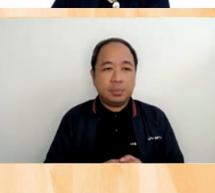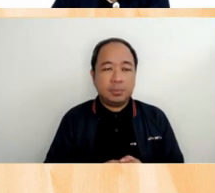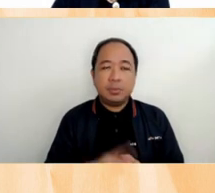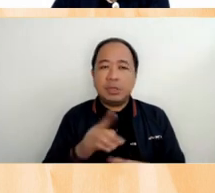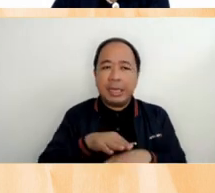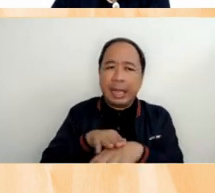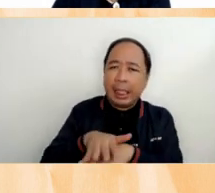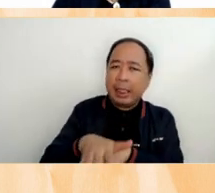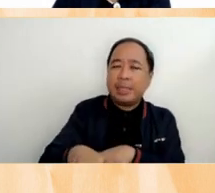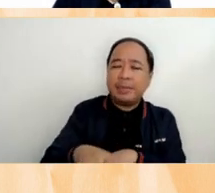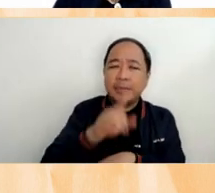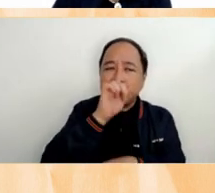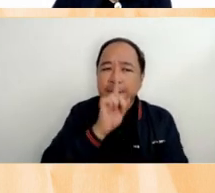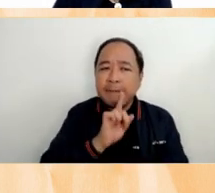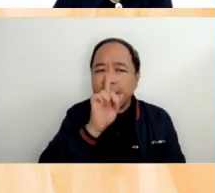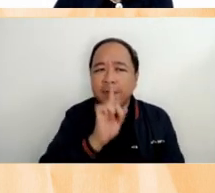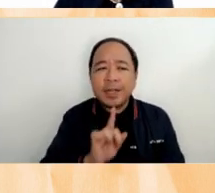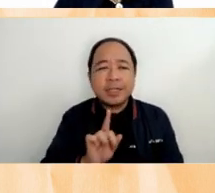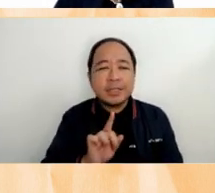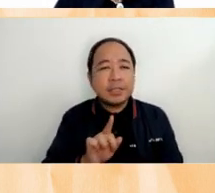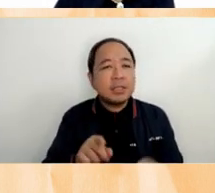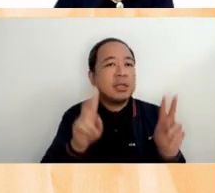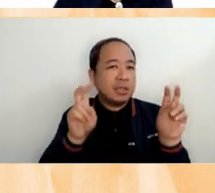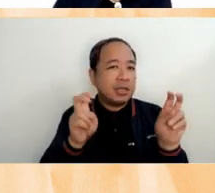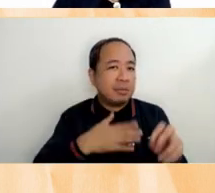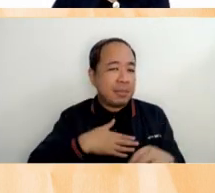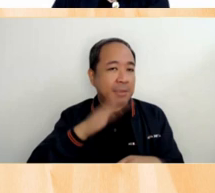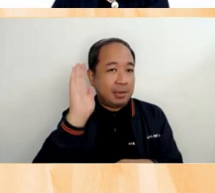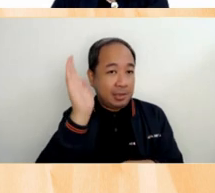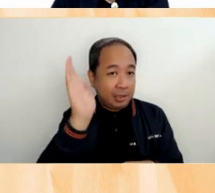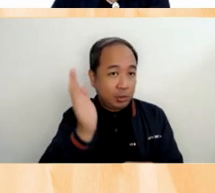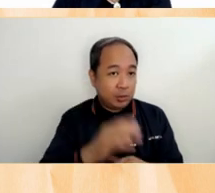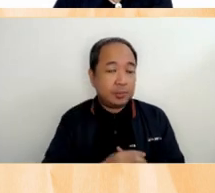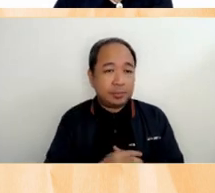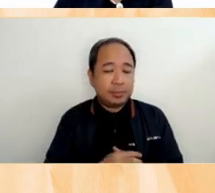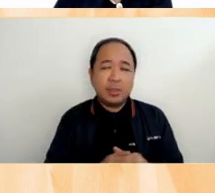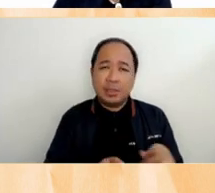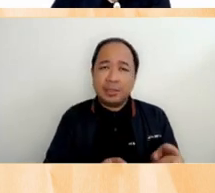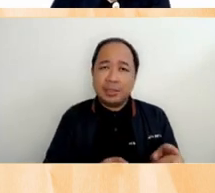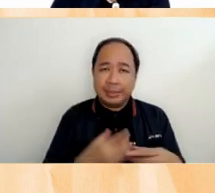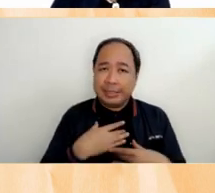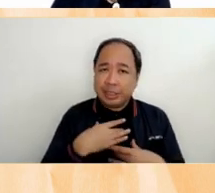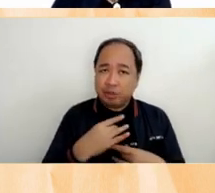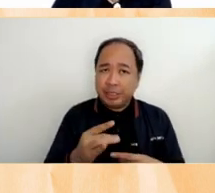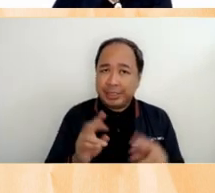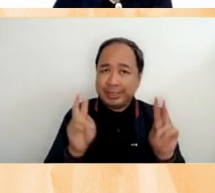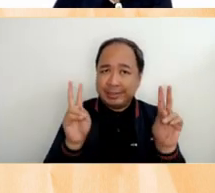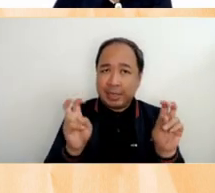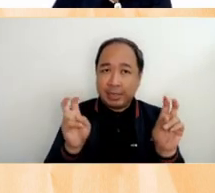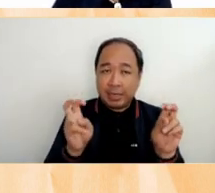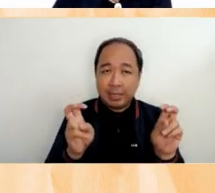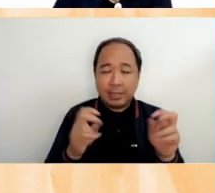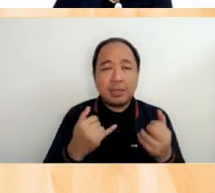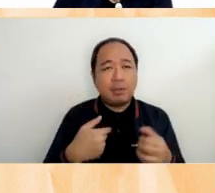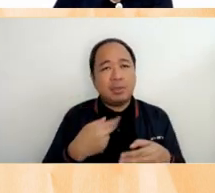to give you a short background on this before we delve deeply into my lecture objectives. So in May of this